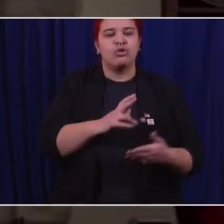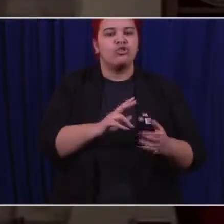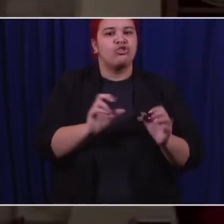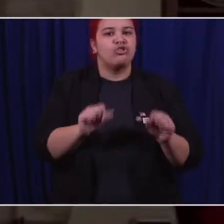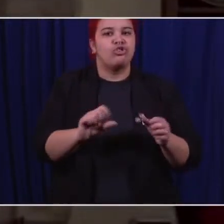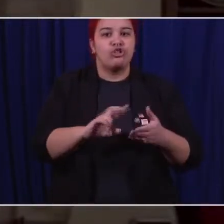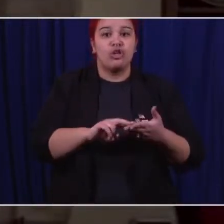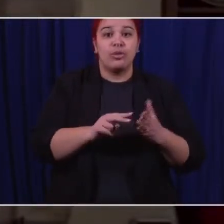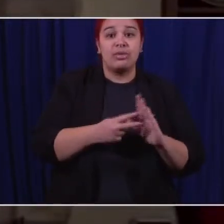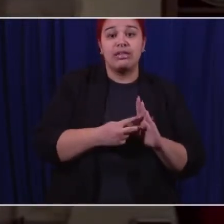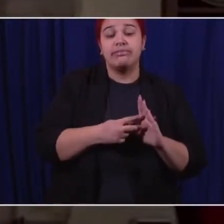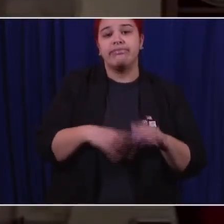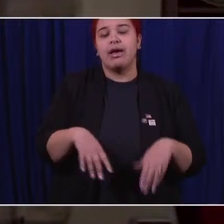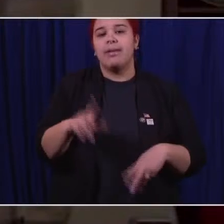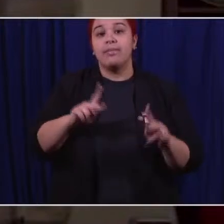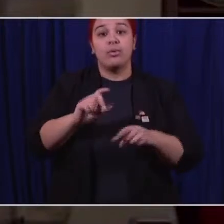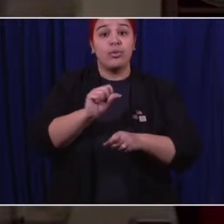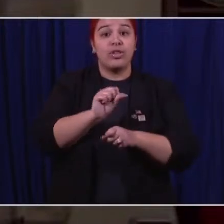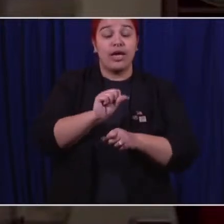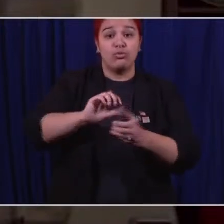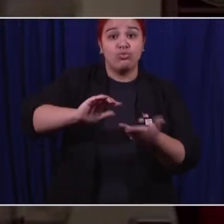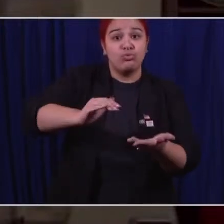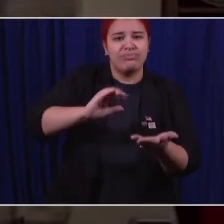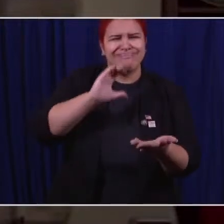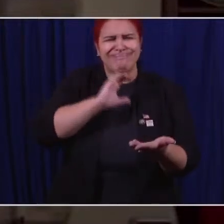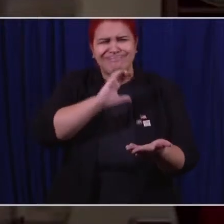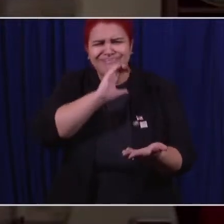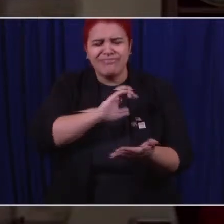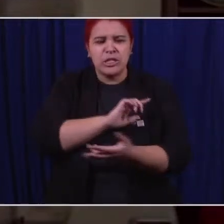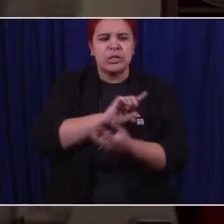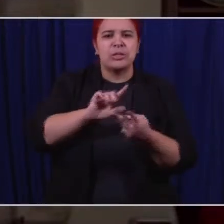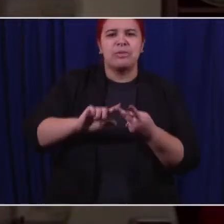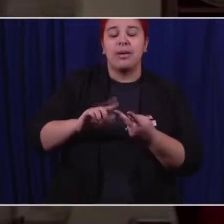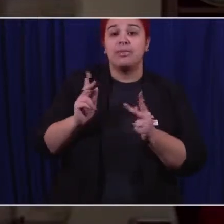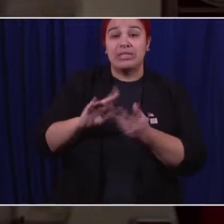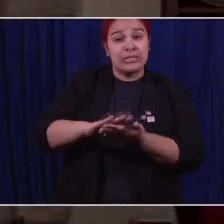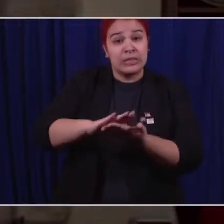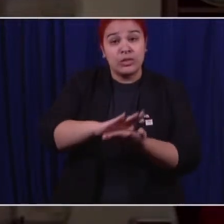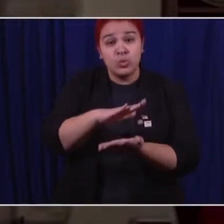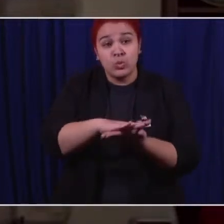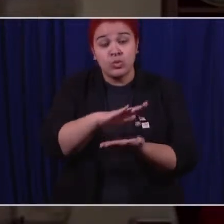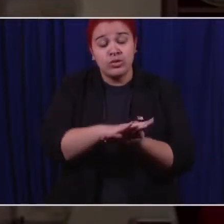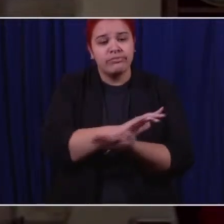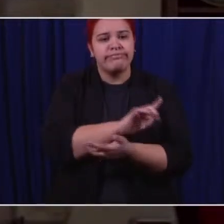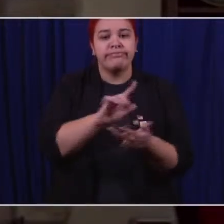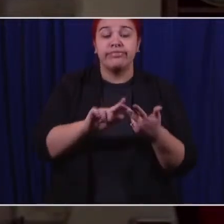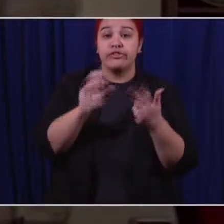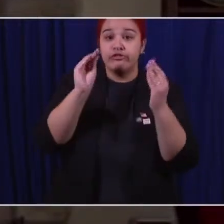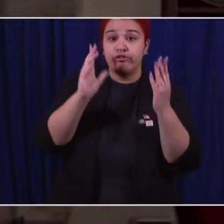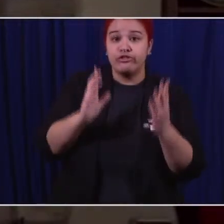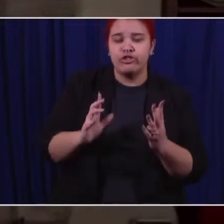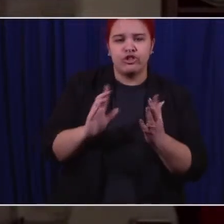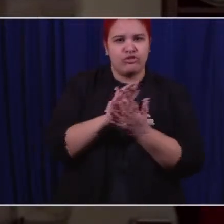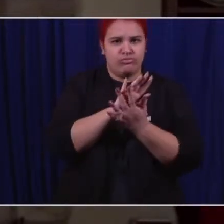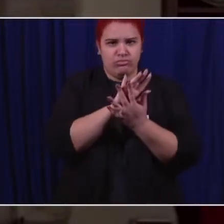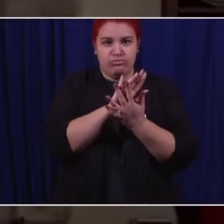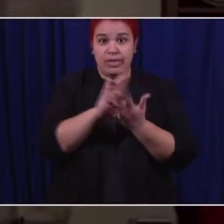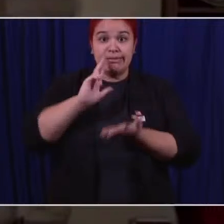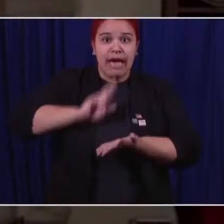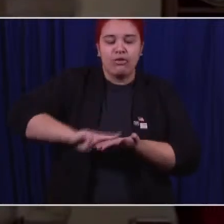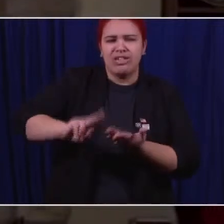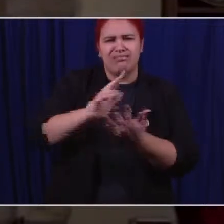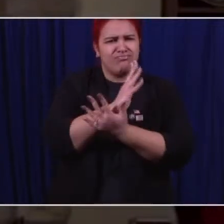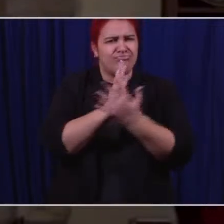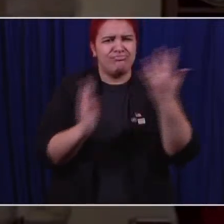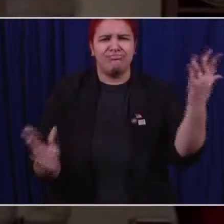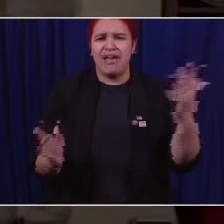in the who's fixing the food. Certainly, include the teachers. But that's what the